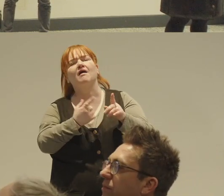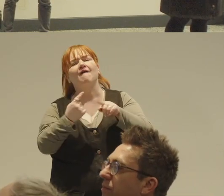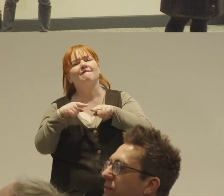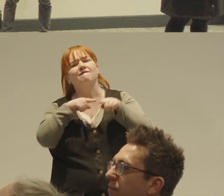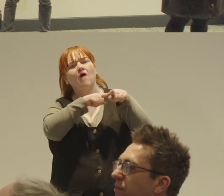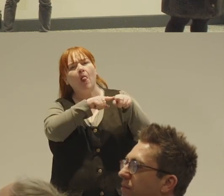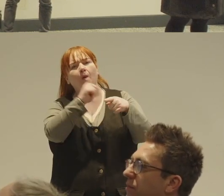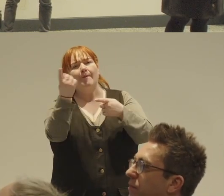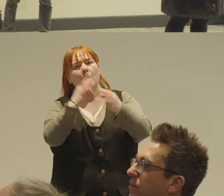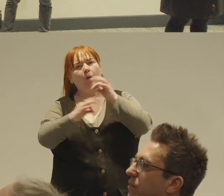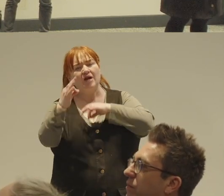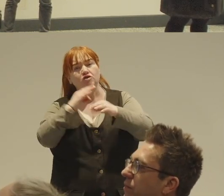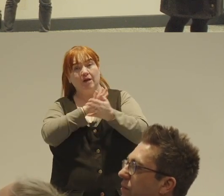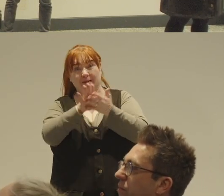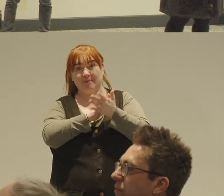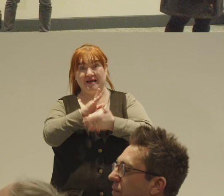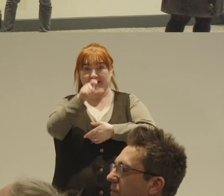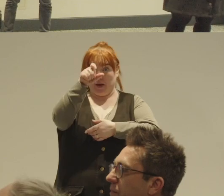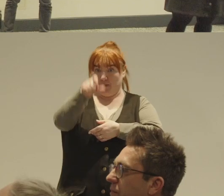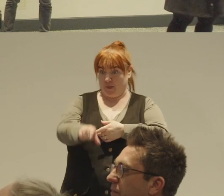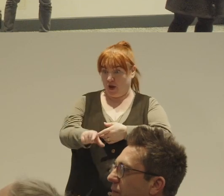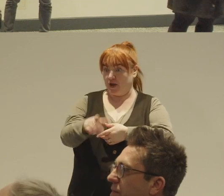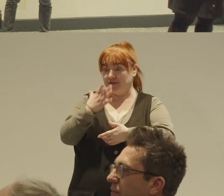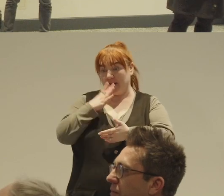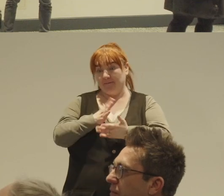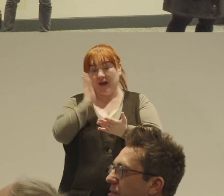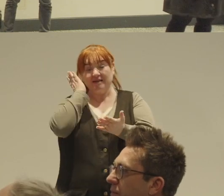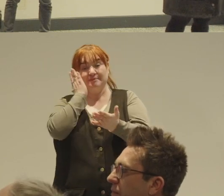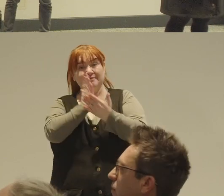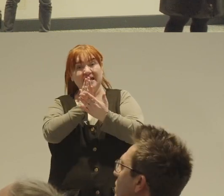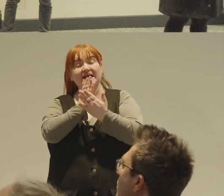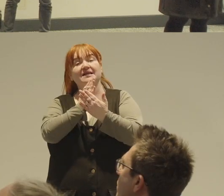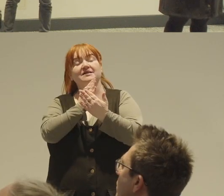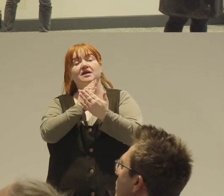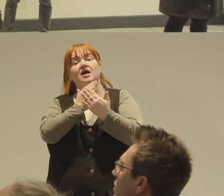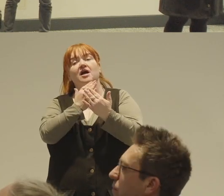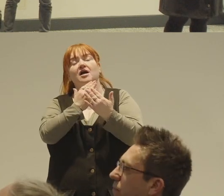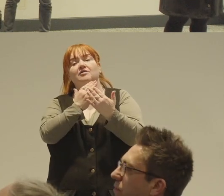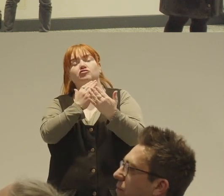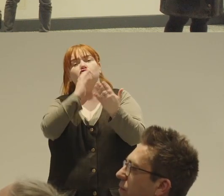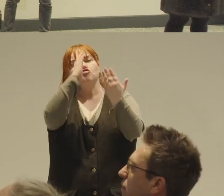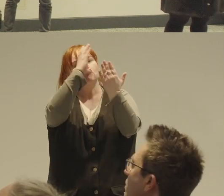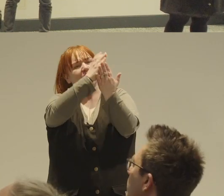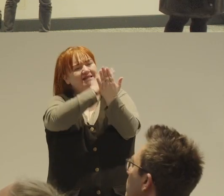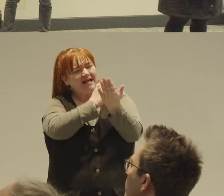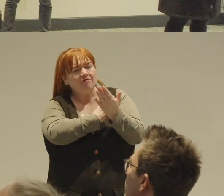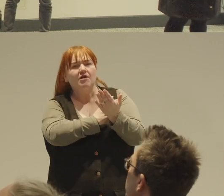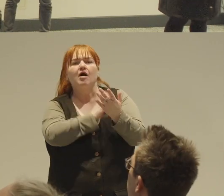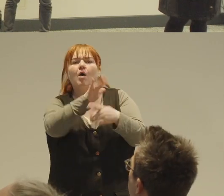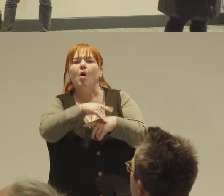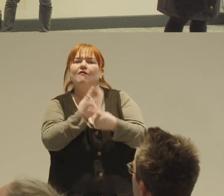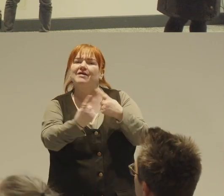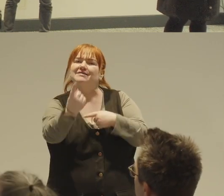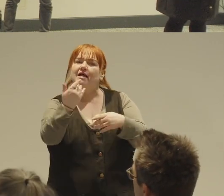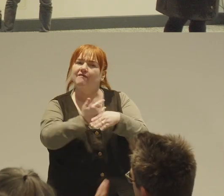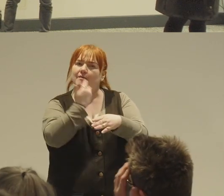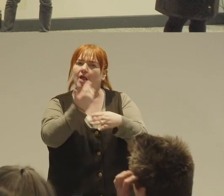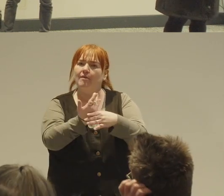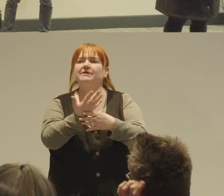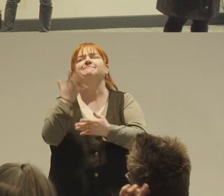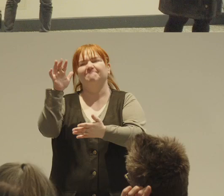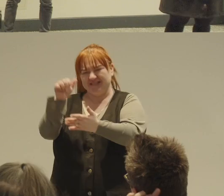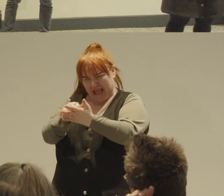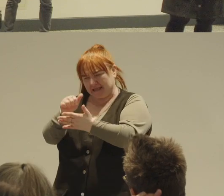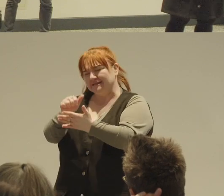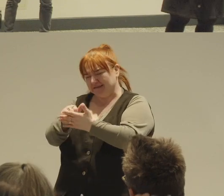that person need to still meet the same thresholds for self-employment? Yeah. The short answer